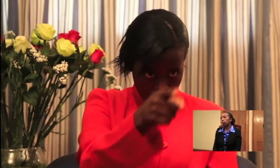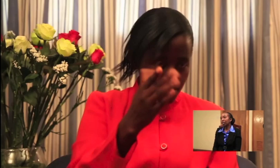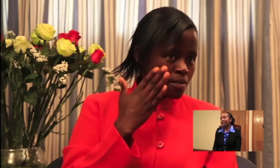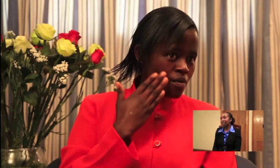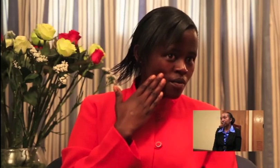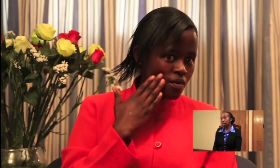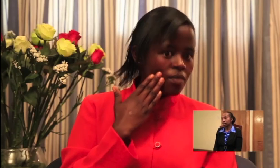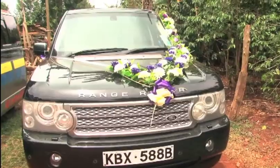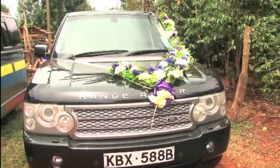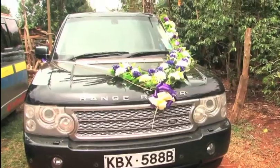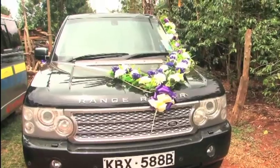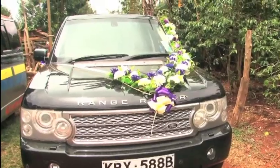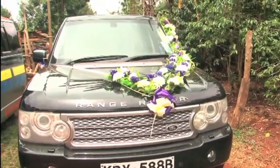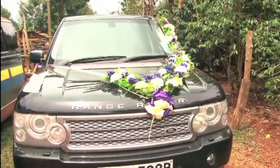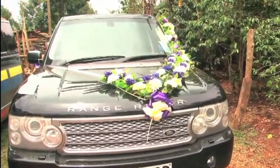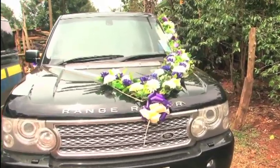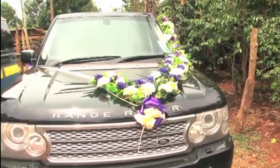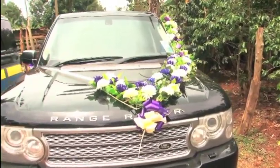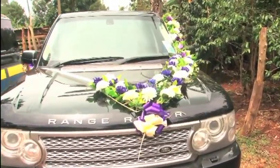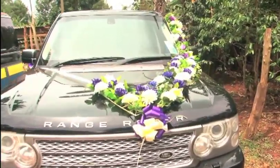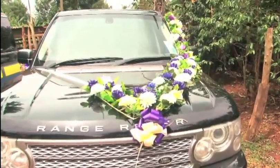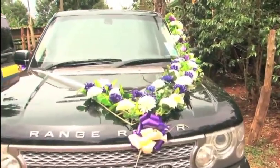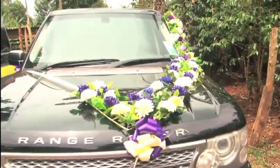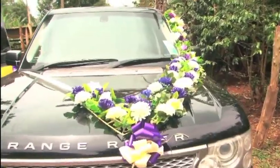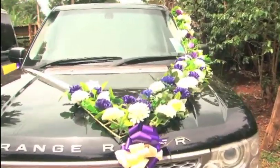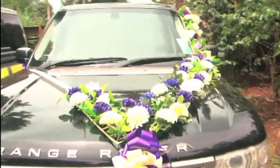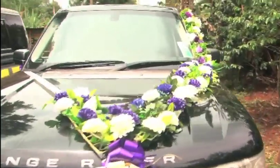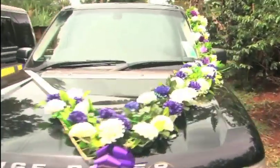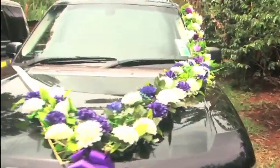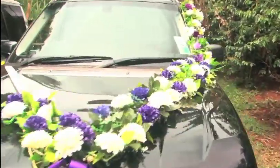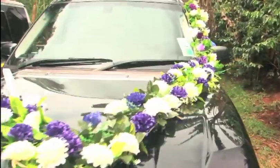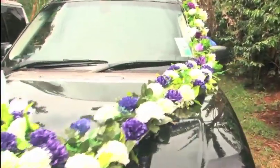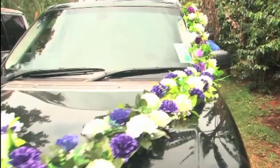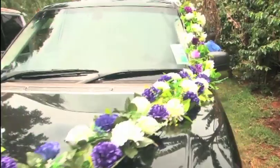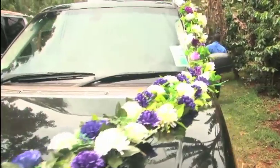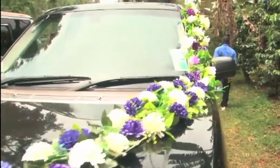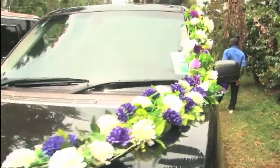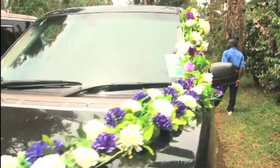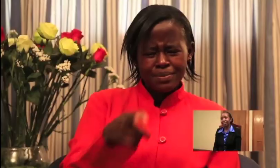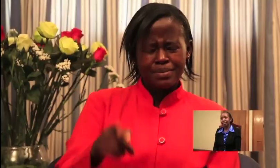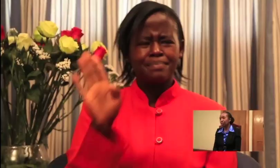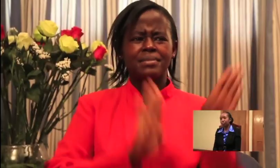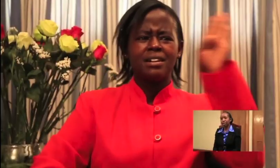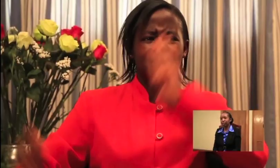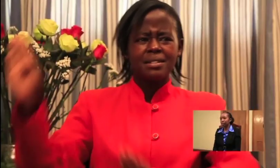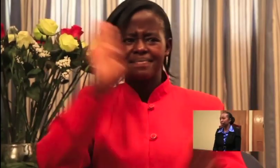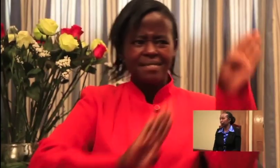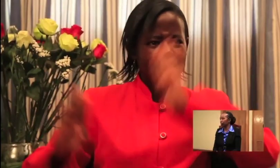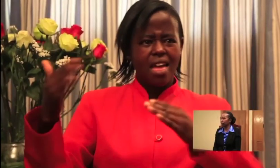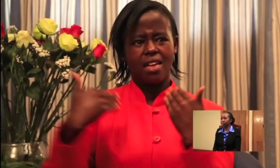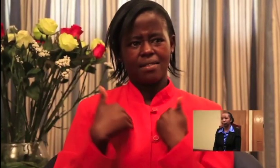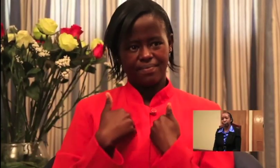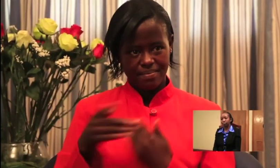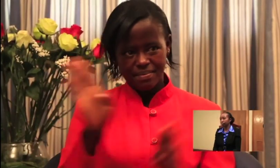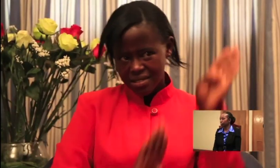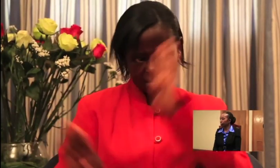they could not understand me. But my mother was trying her best. But the other siblings,